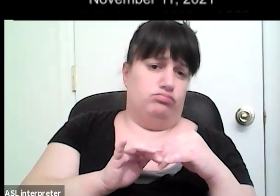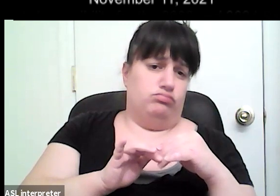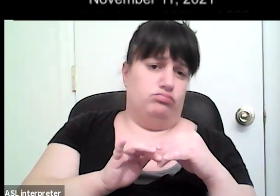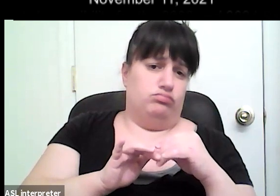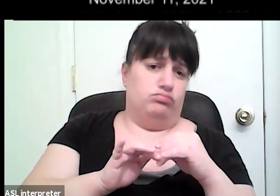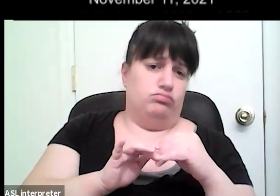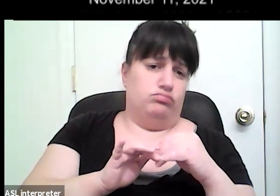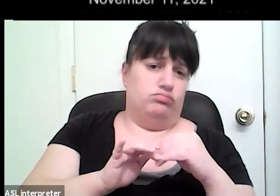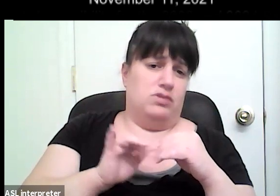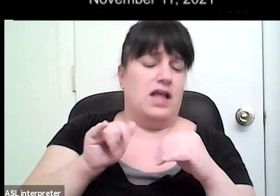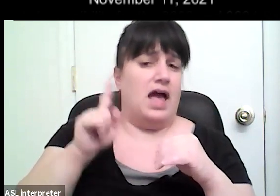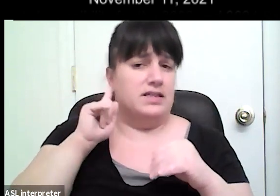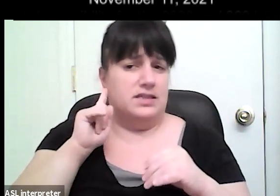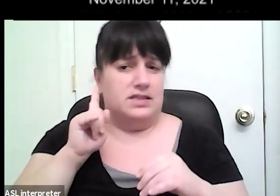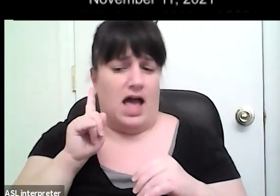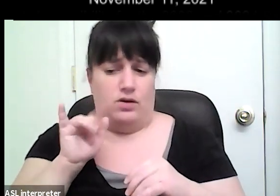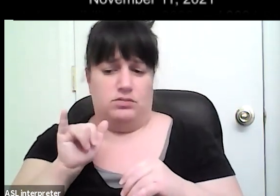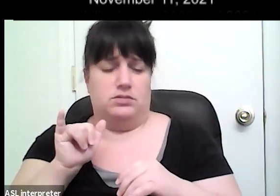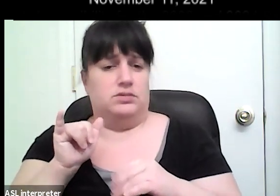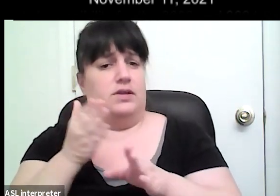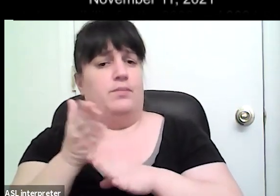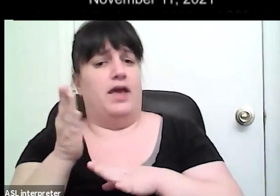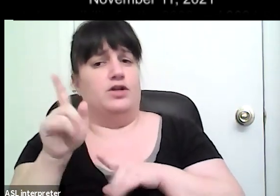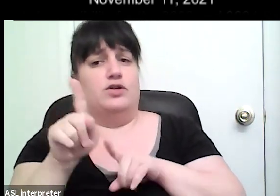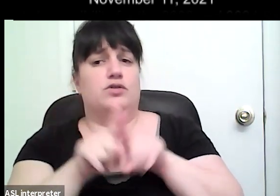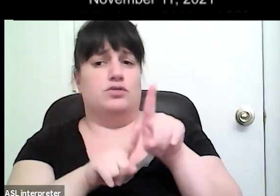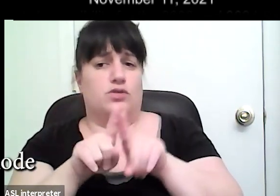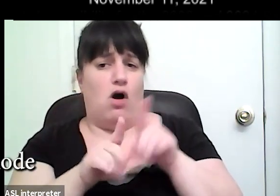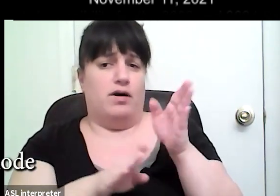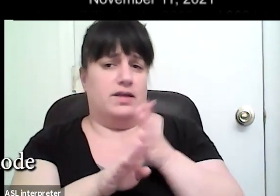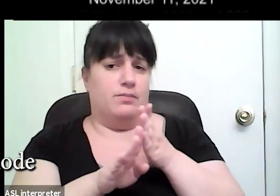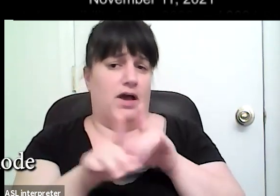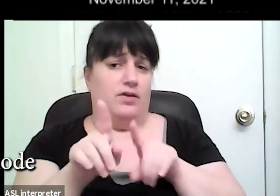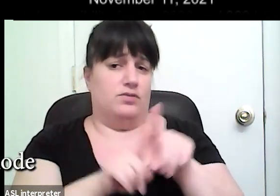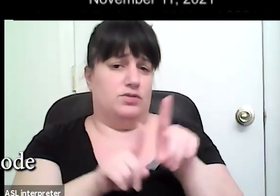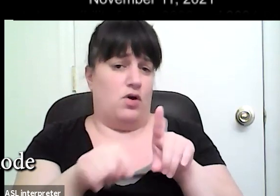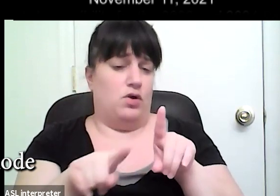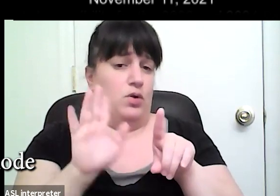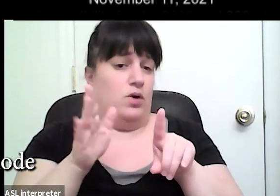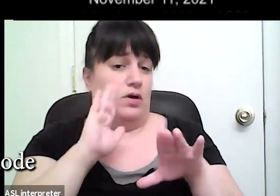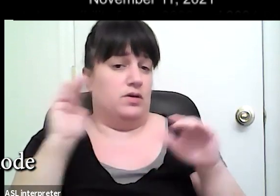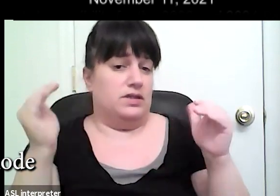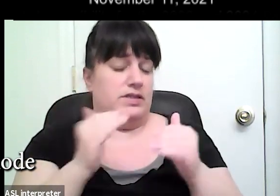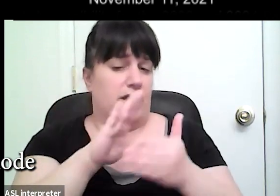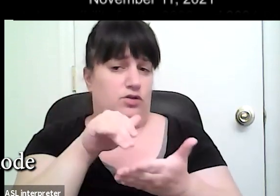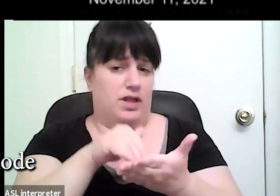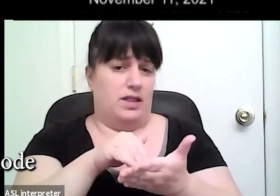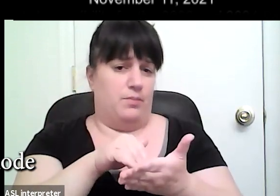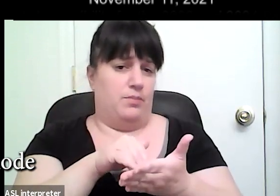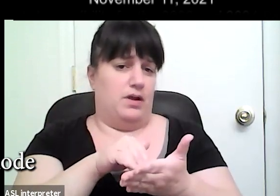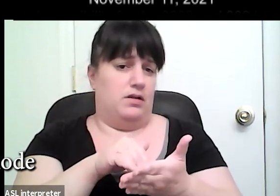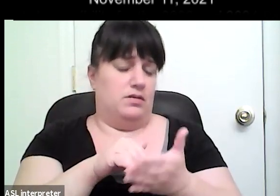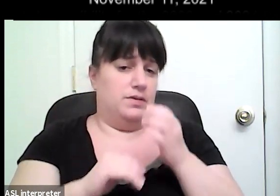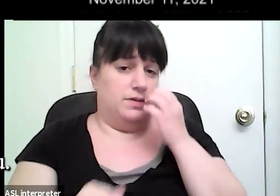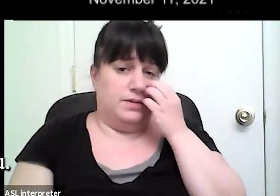Those chimes are basically the major stars and some of the minor stars, and you would be centered in the middle of this Exoplanet